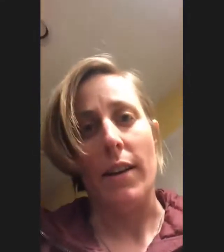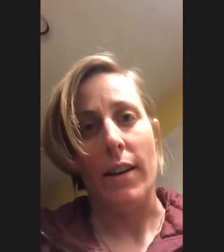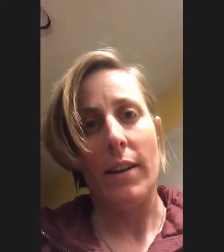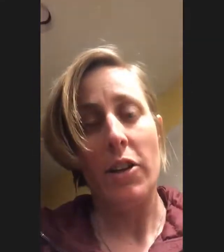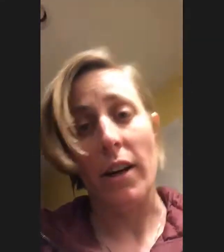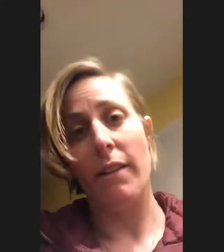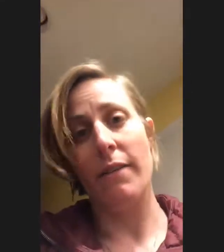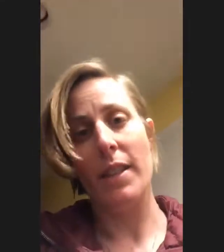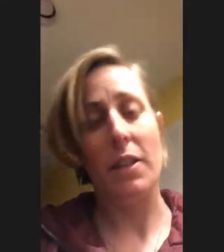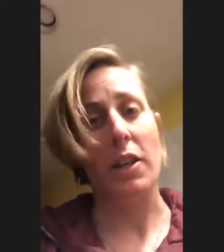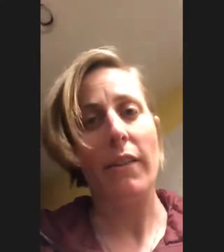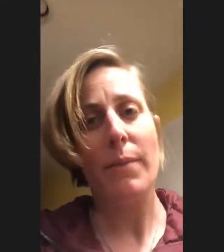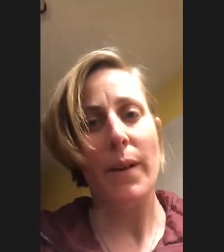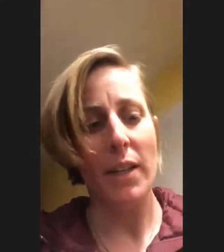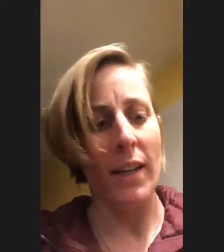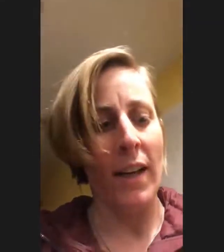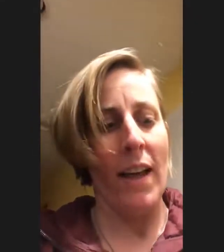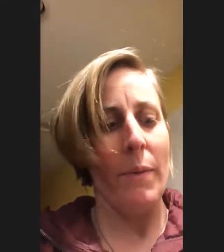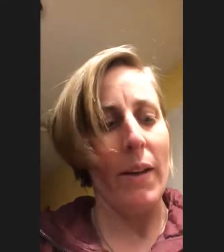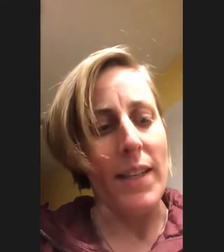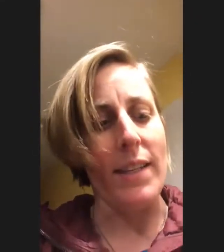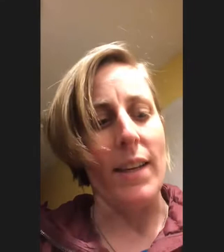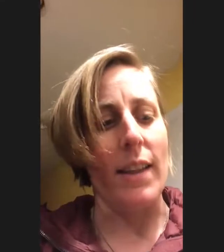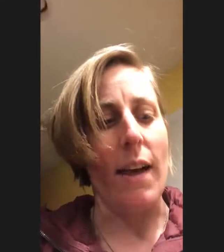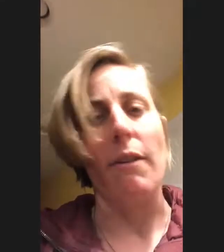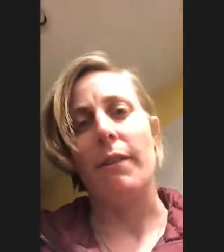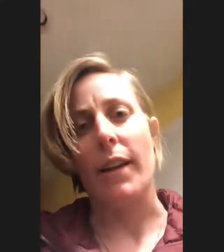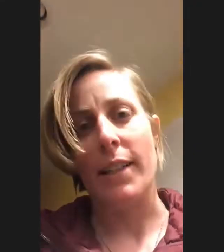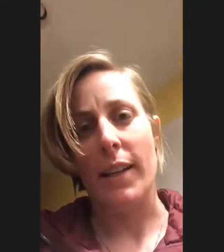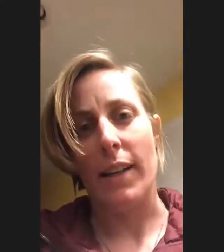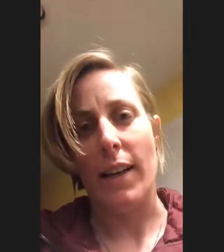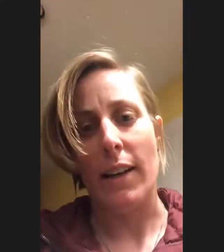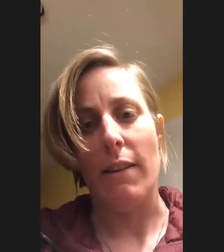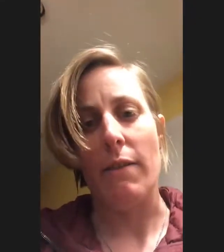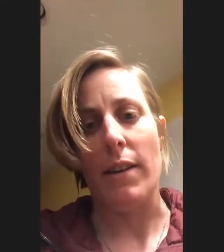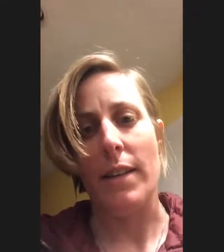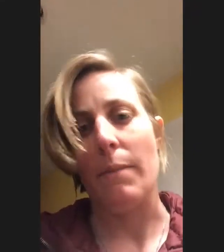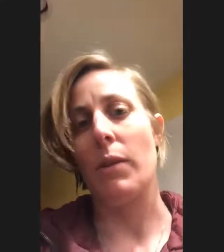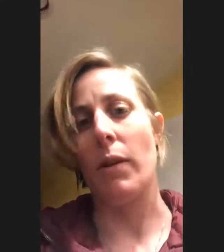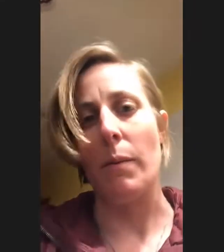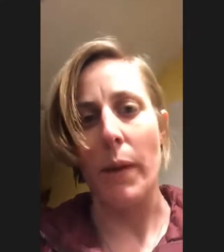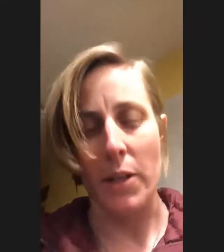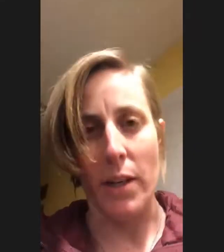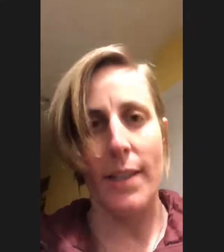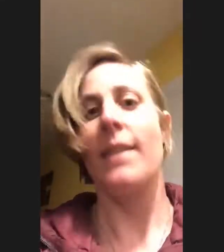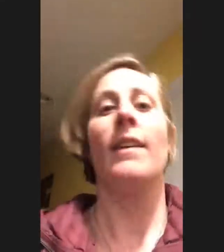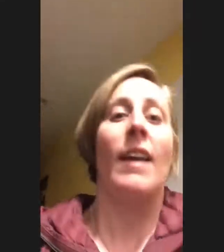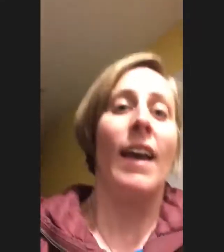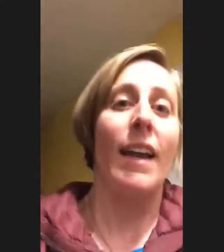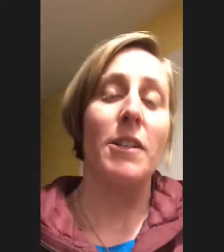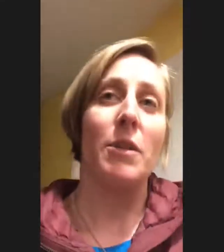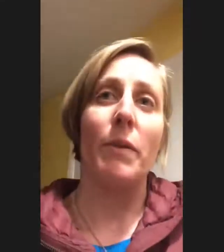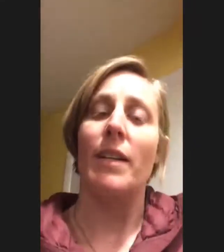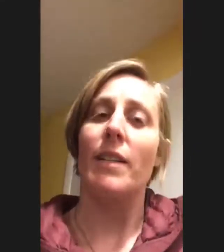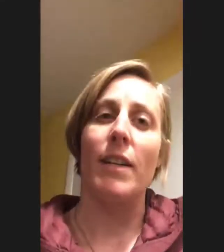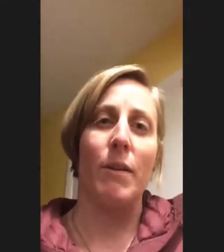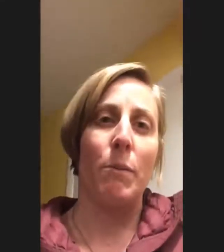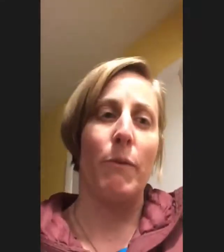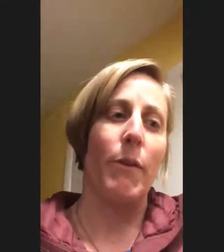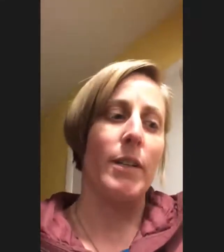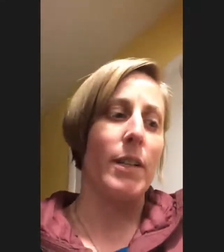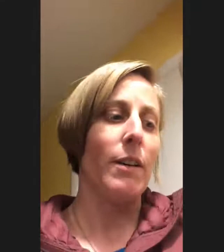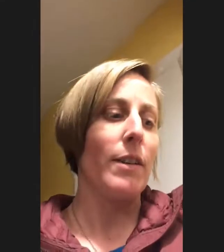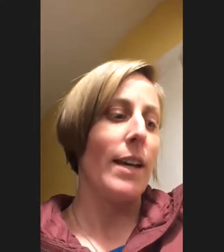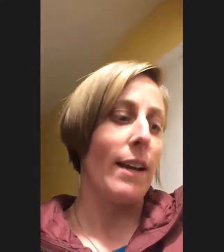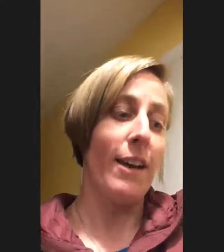of the sheriff's budget, but I haven't seen that reflected in any of the subsequent budgets. And I just wanted to